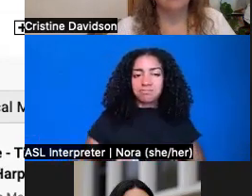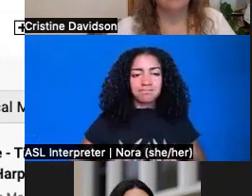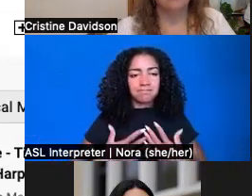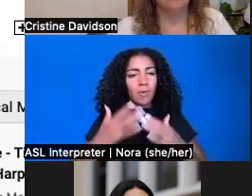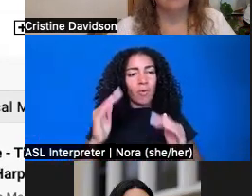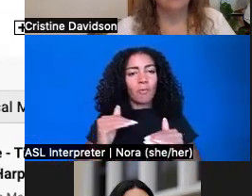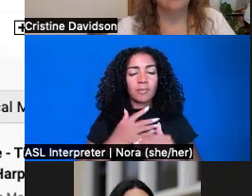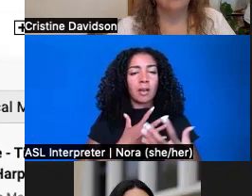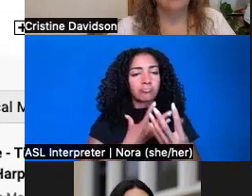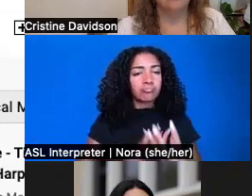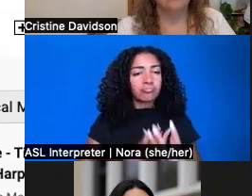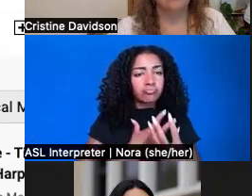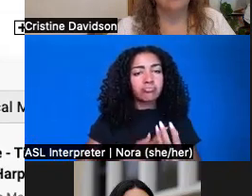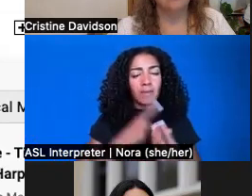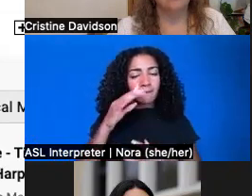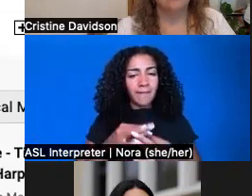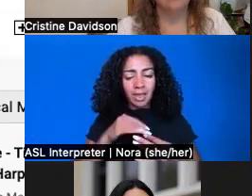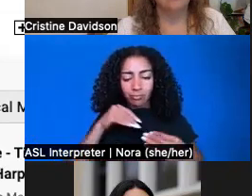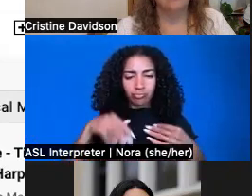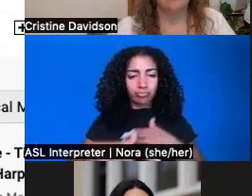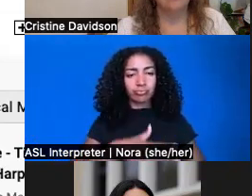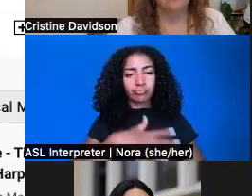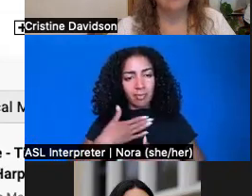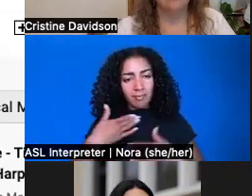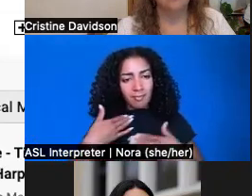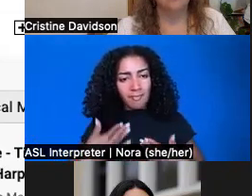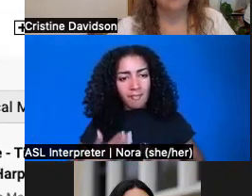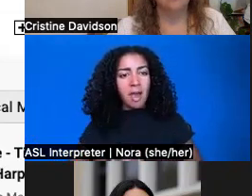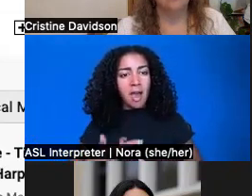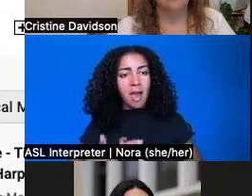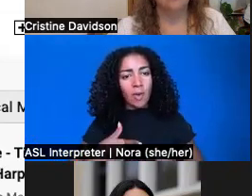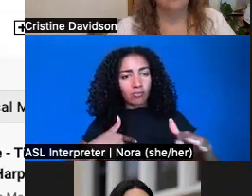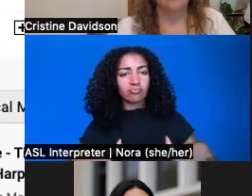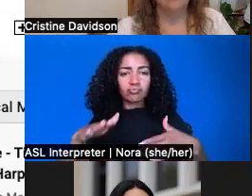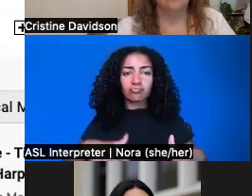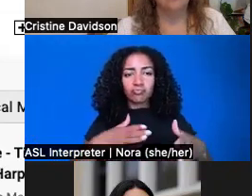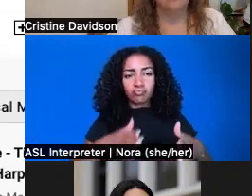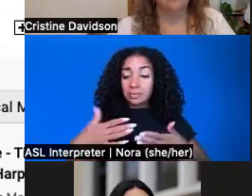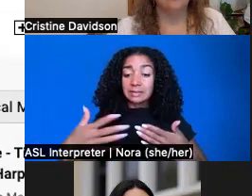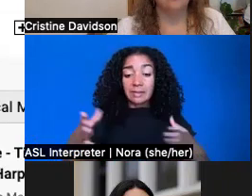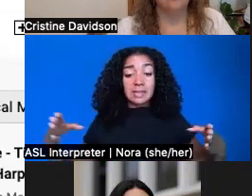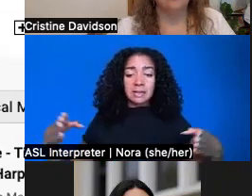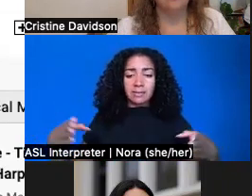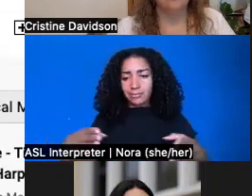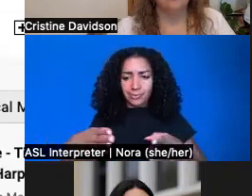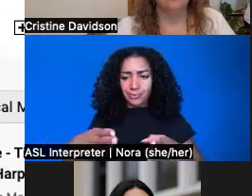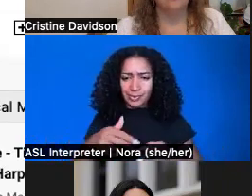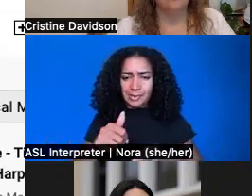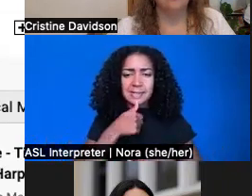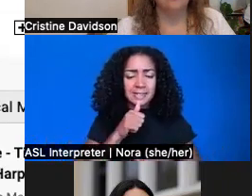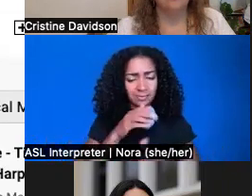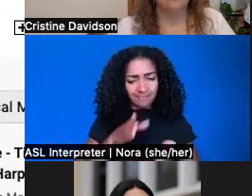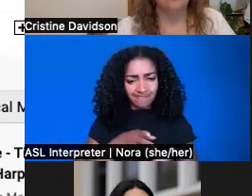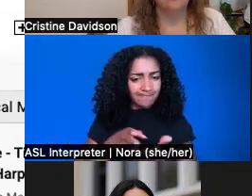my marrow, I will walk the pollen path even when it gets narrow. Yeah,